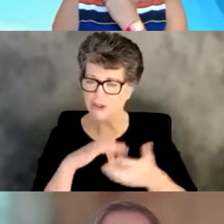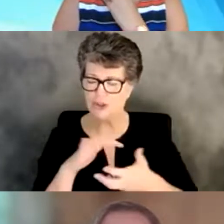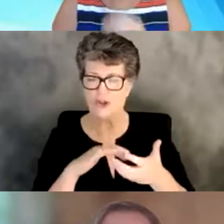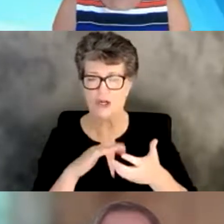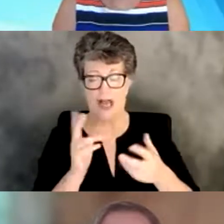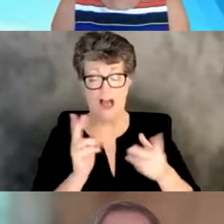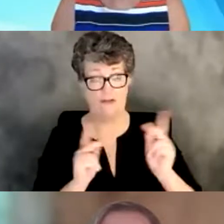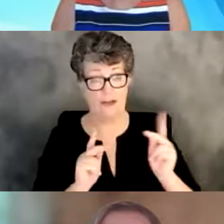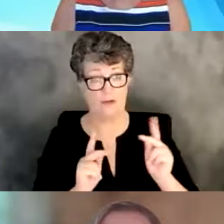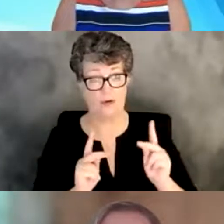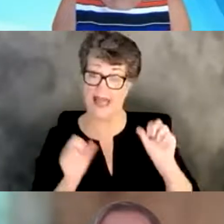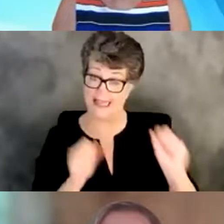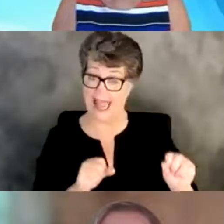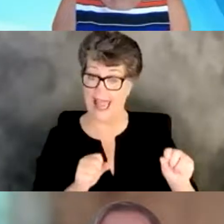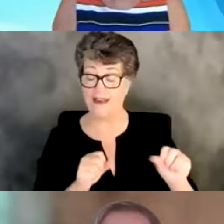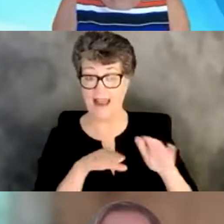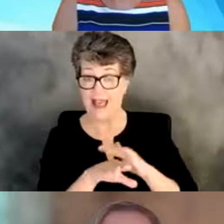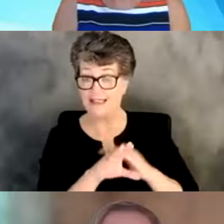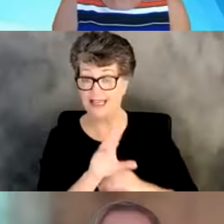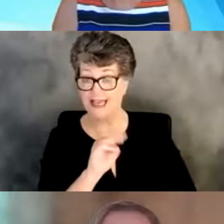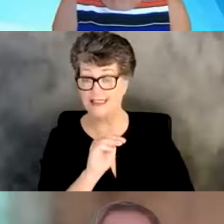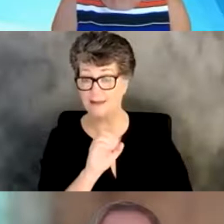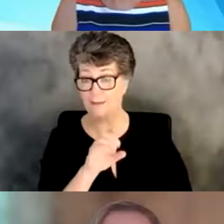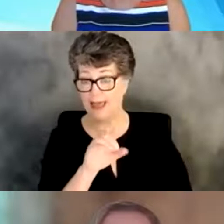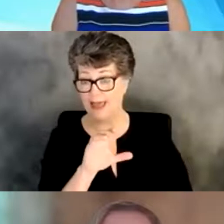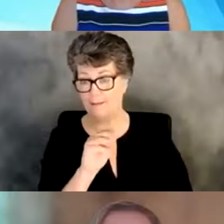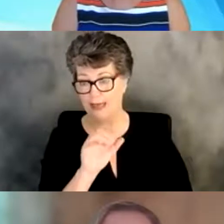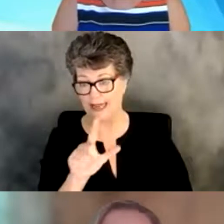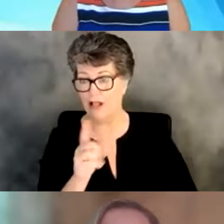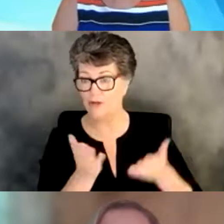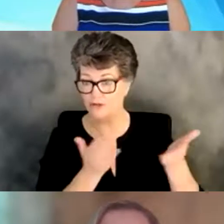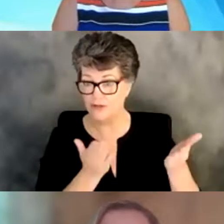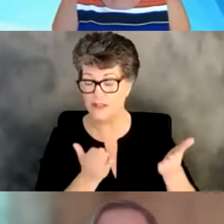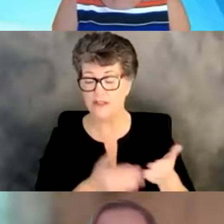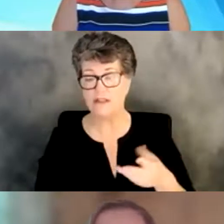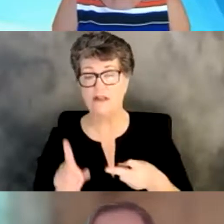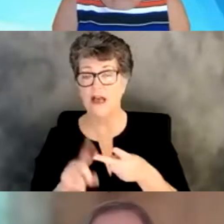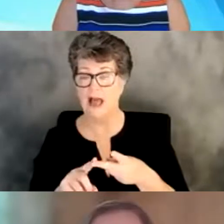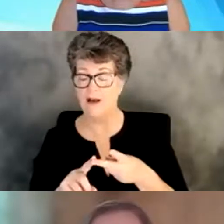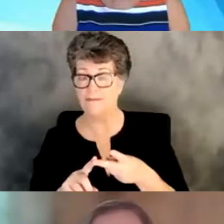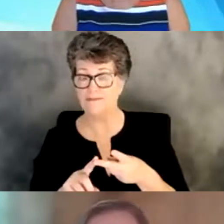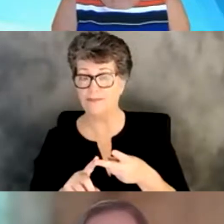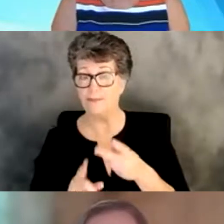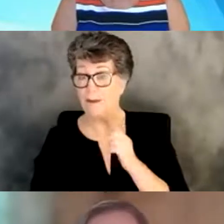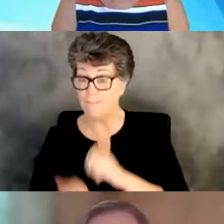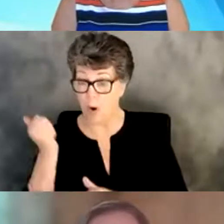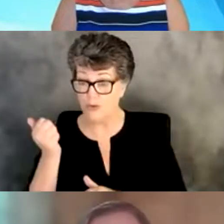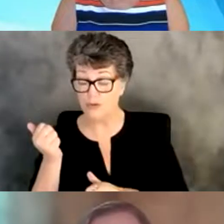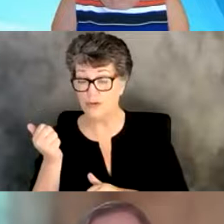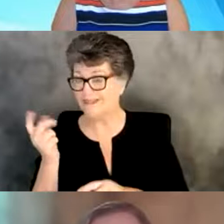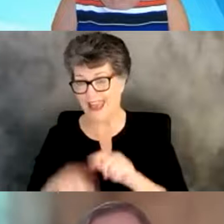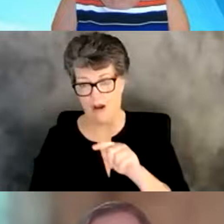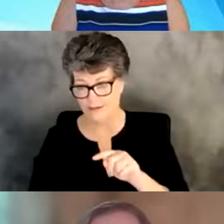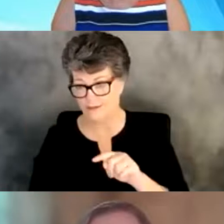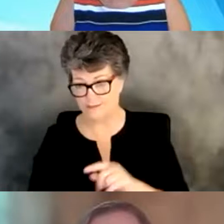that, can access Medi-Cal services, and also, but the vast majority